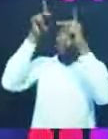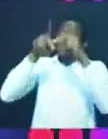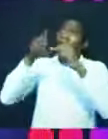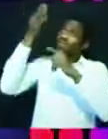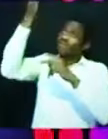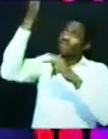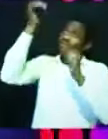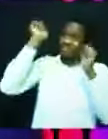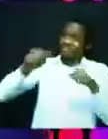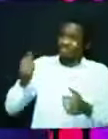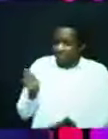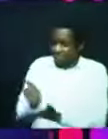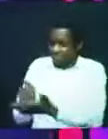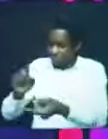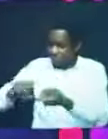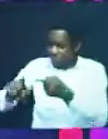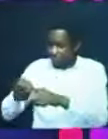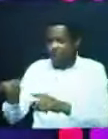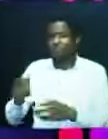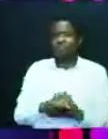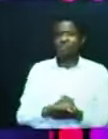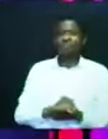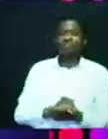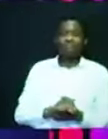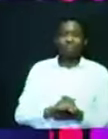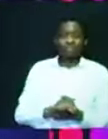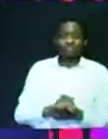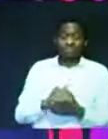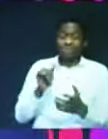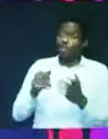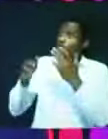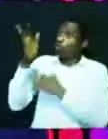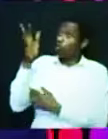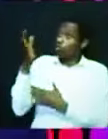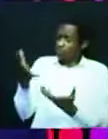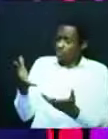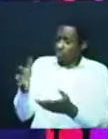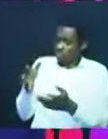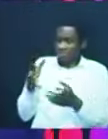who is also interested in what is the wish of this great